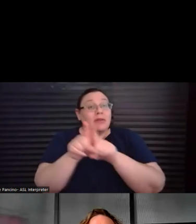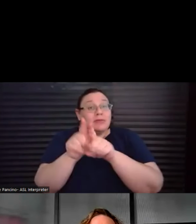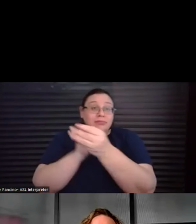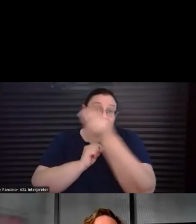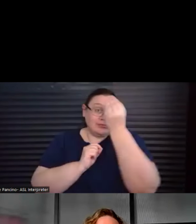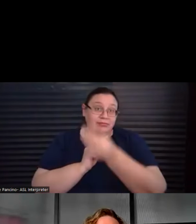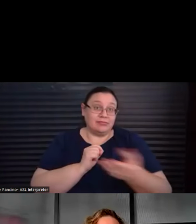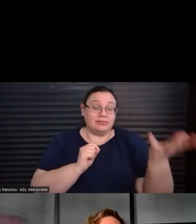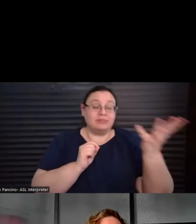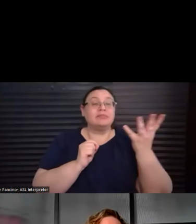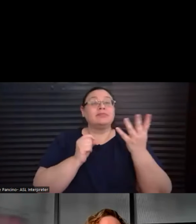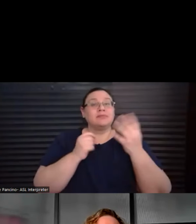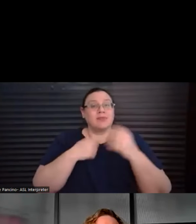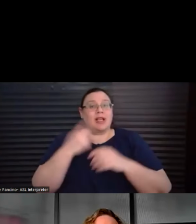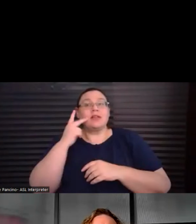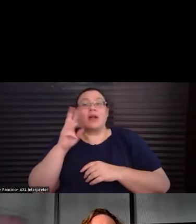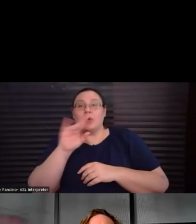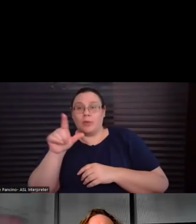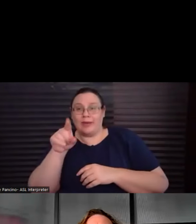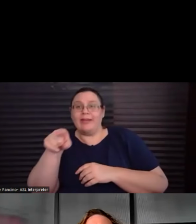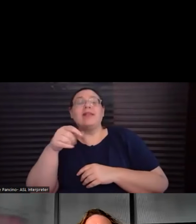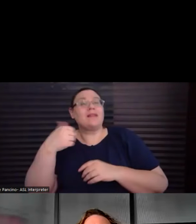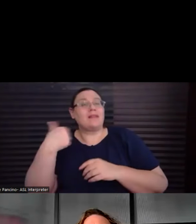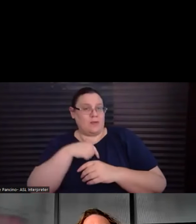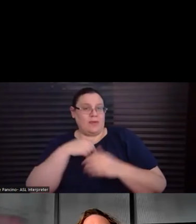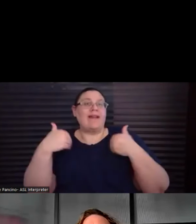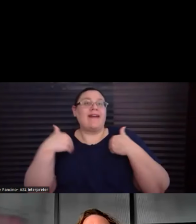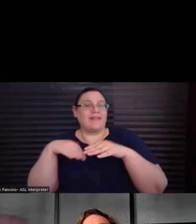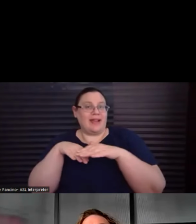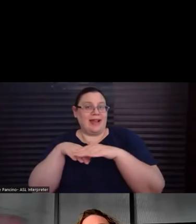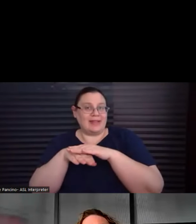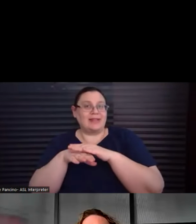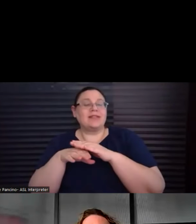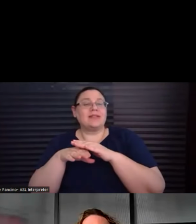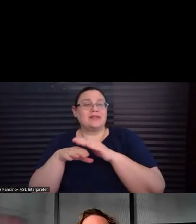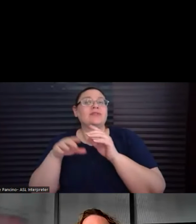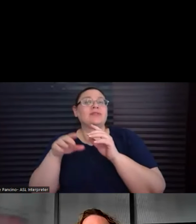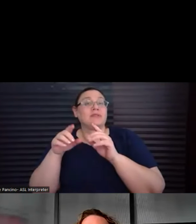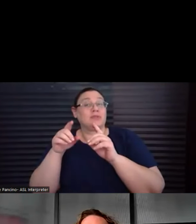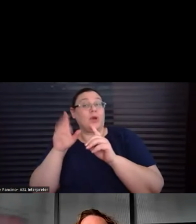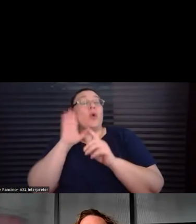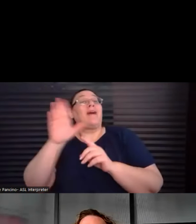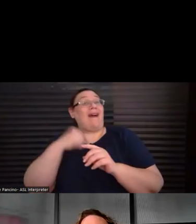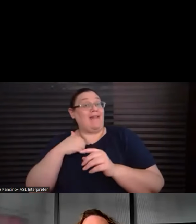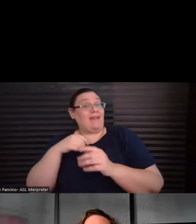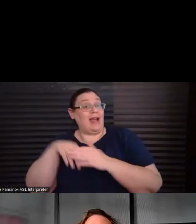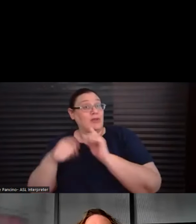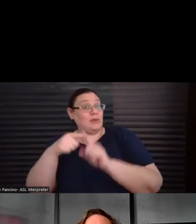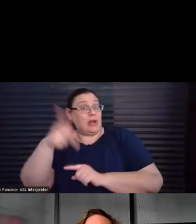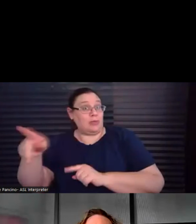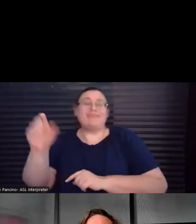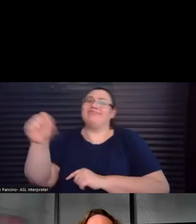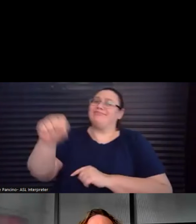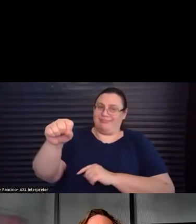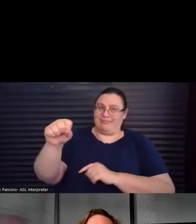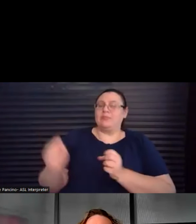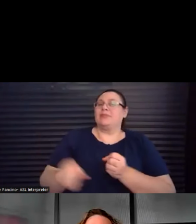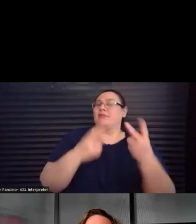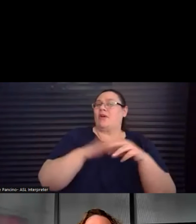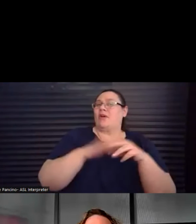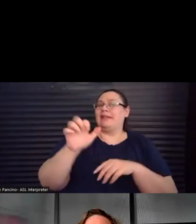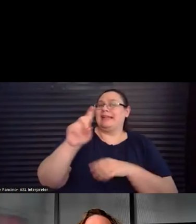I saw, we have access to this PowerPoint, and it will be up on the LEAD Center website within